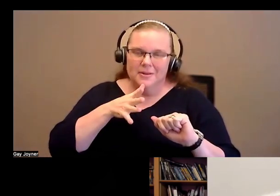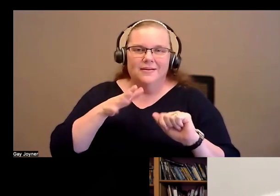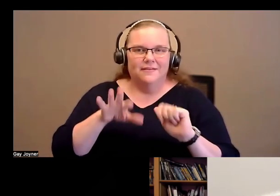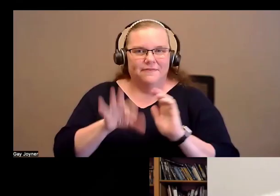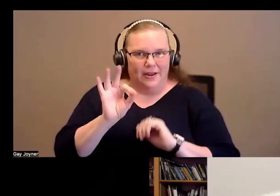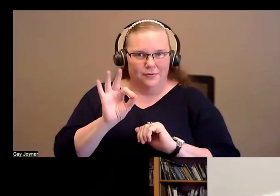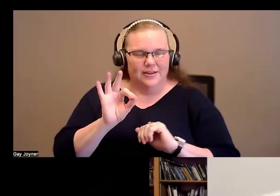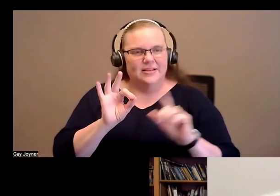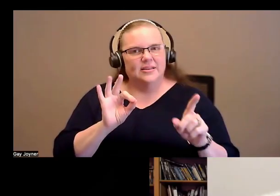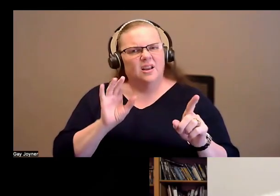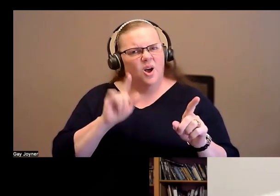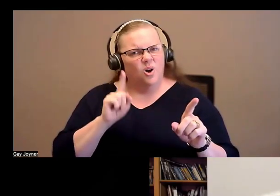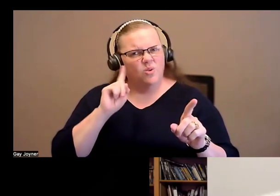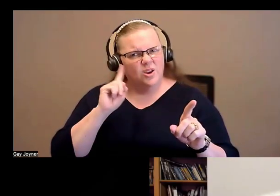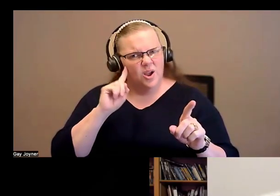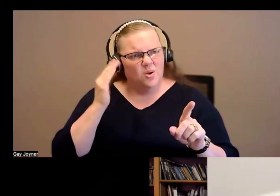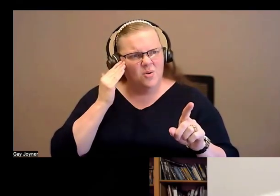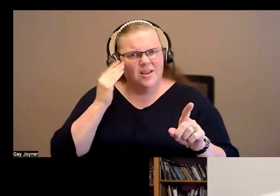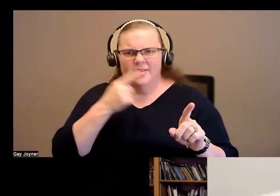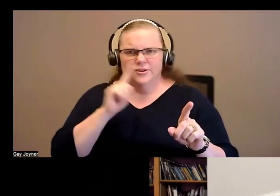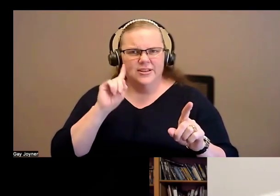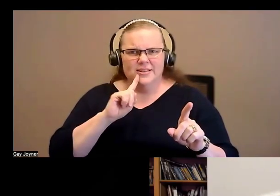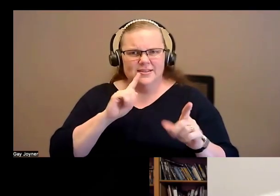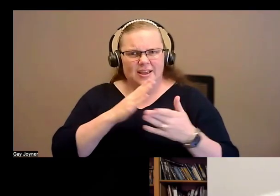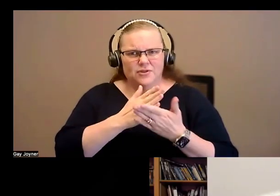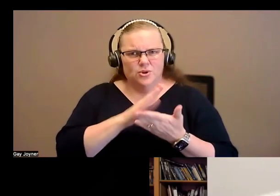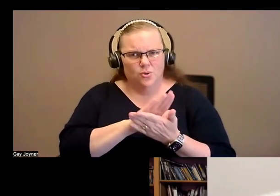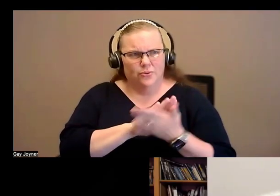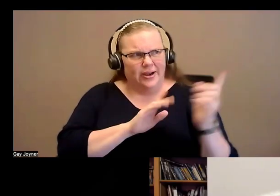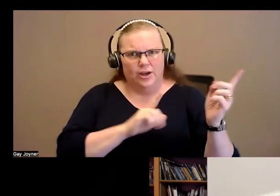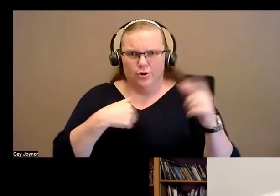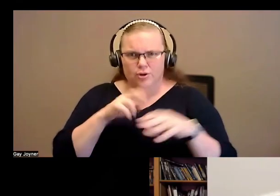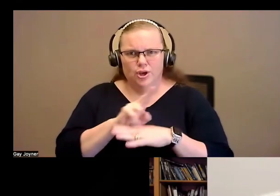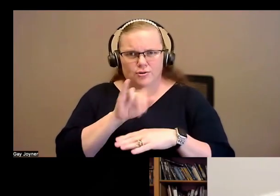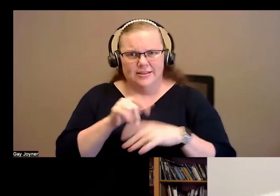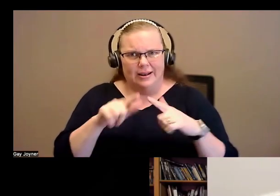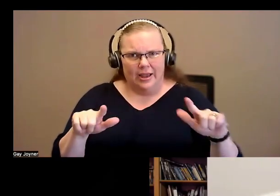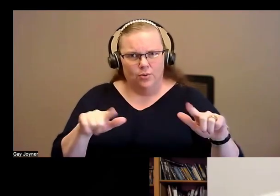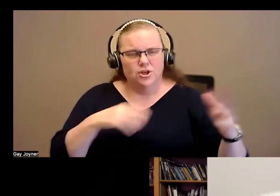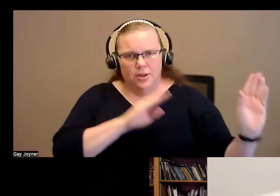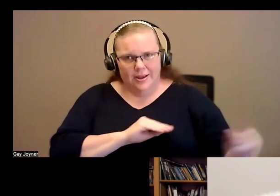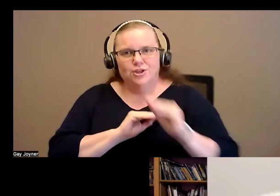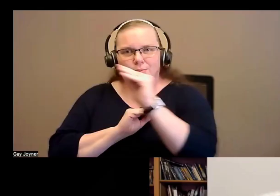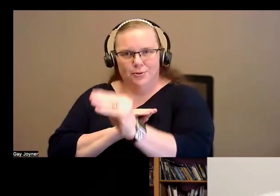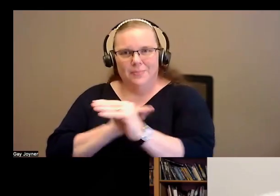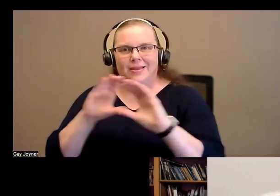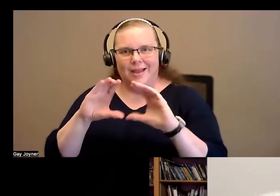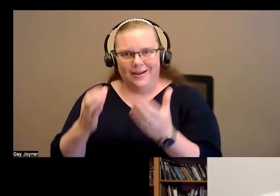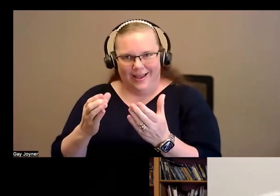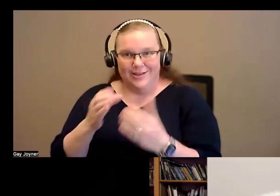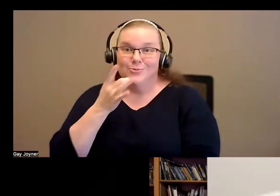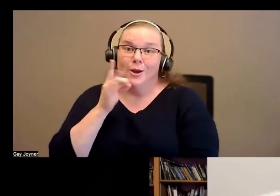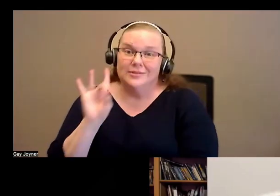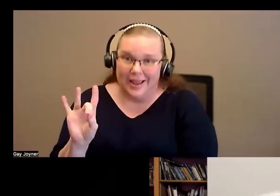mom found and said, "Oh, there's this deaf school right here. You can use that language." And she put me in